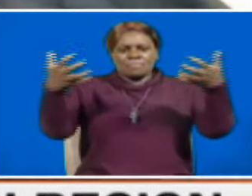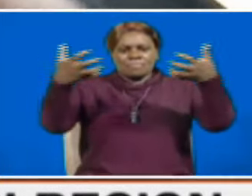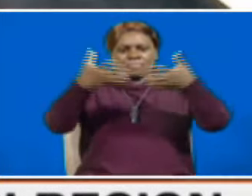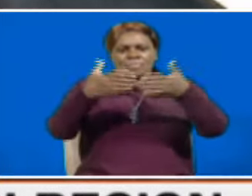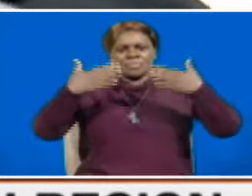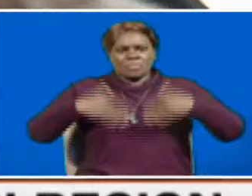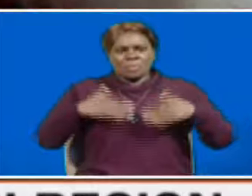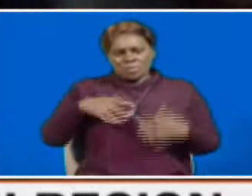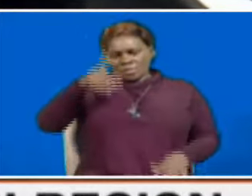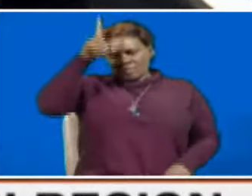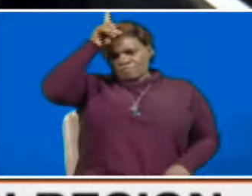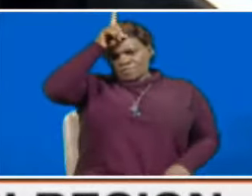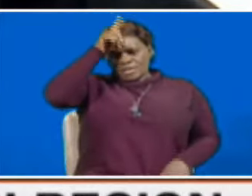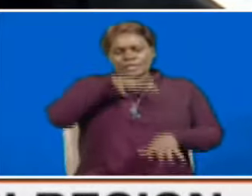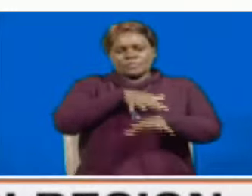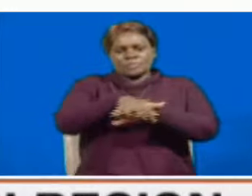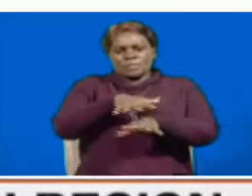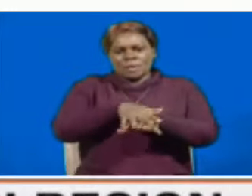skill